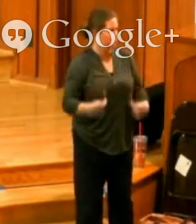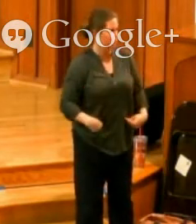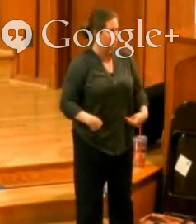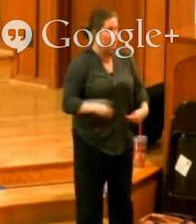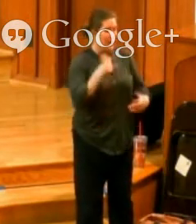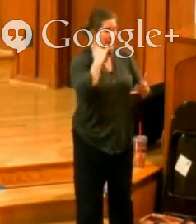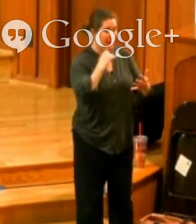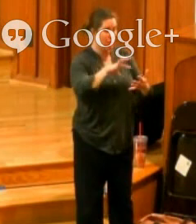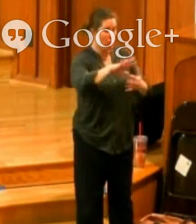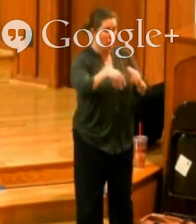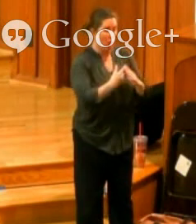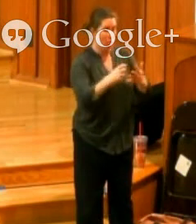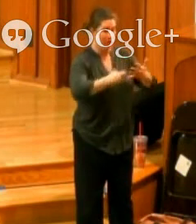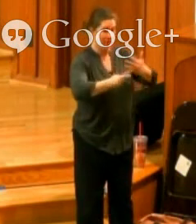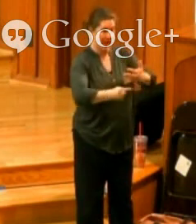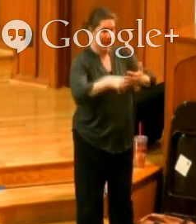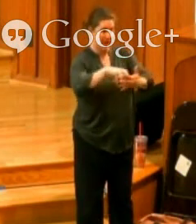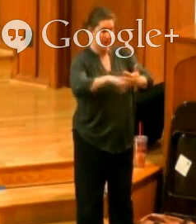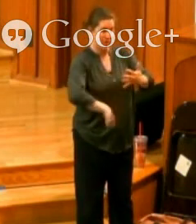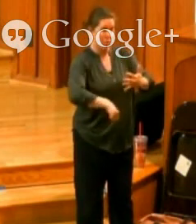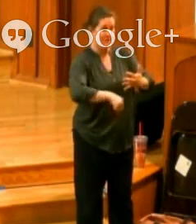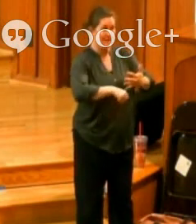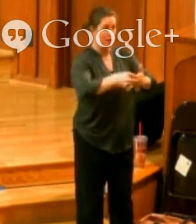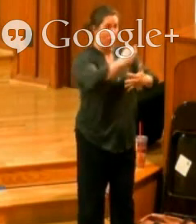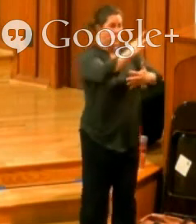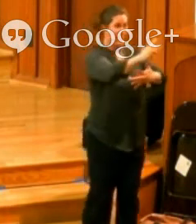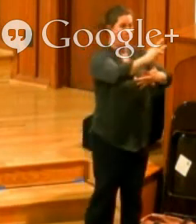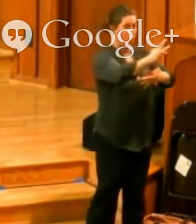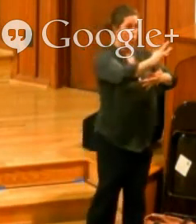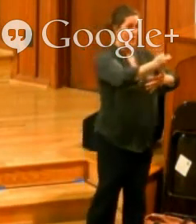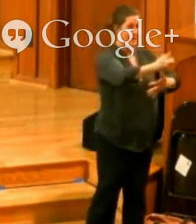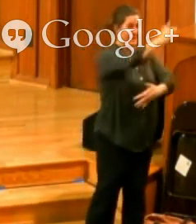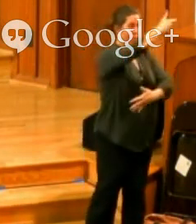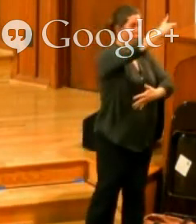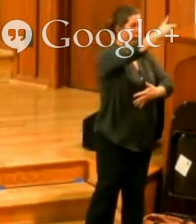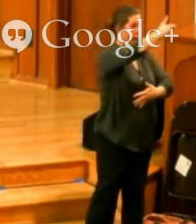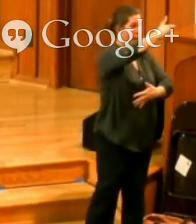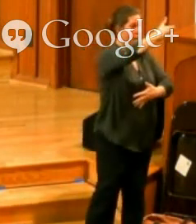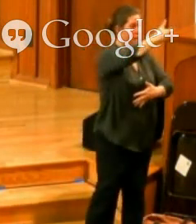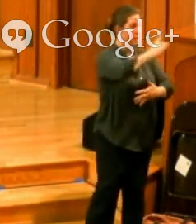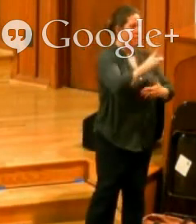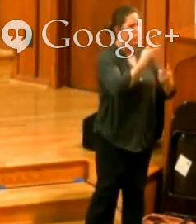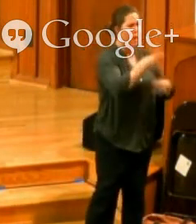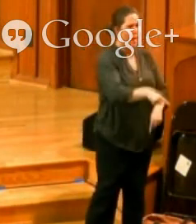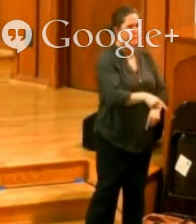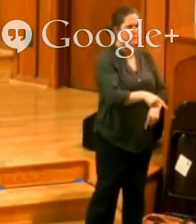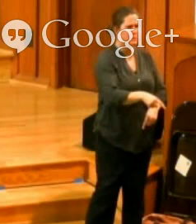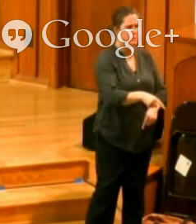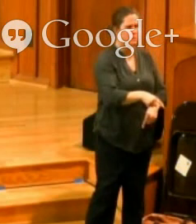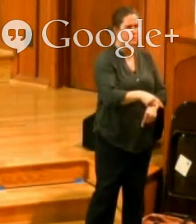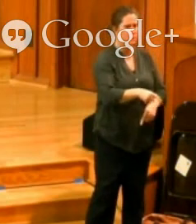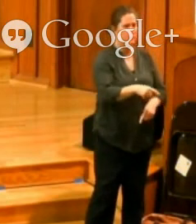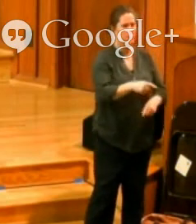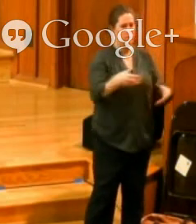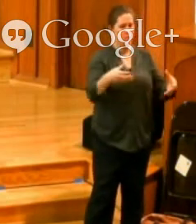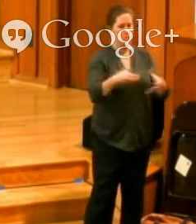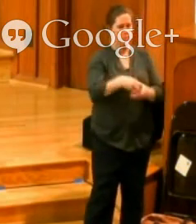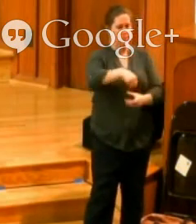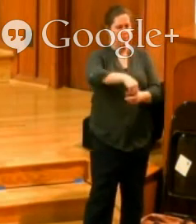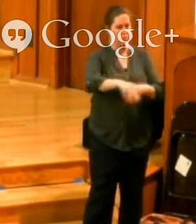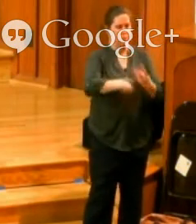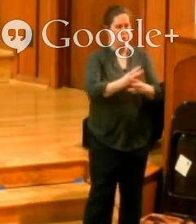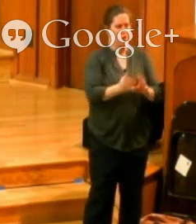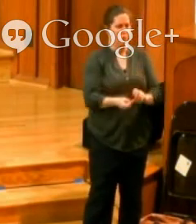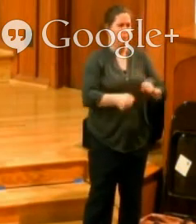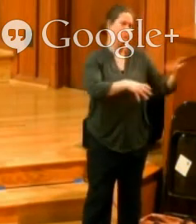crumble. And that's exactly what's happening today. The law of God has been lost sight of, so there's no standard of morality. Where was the law of God given?